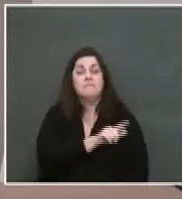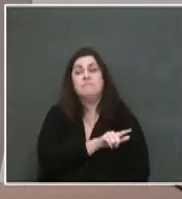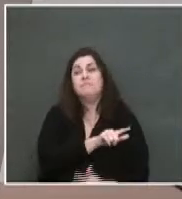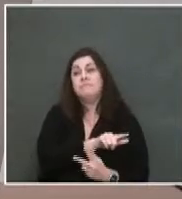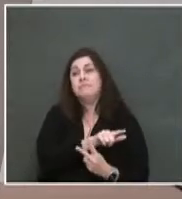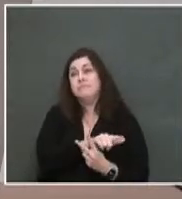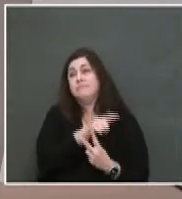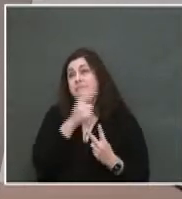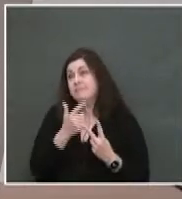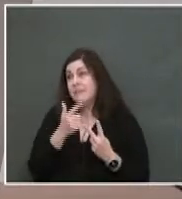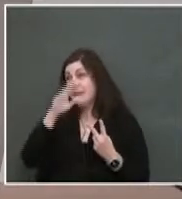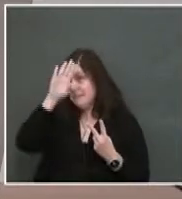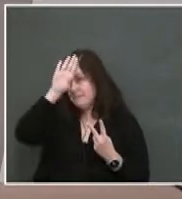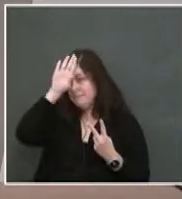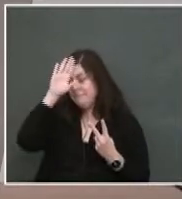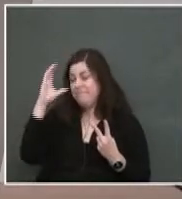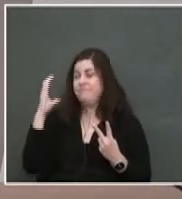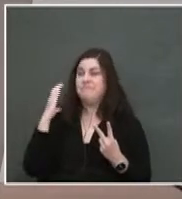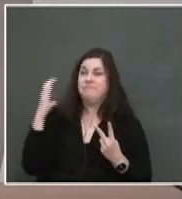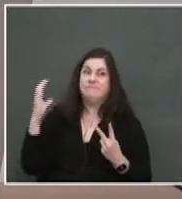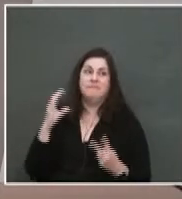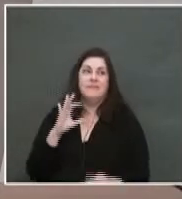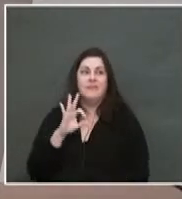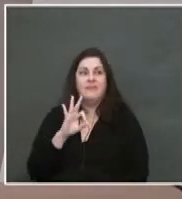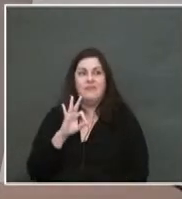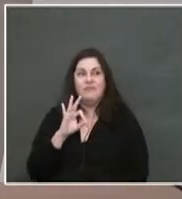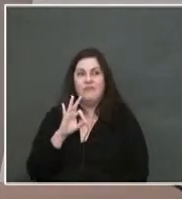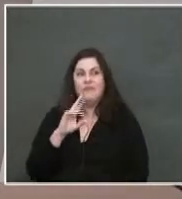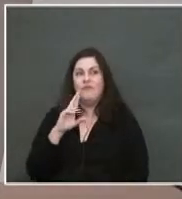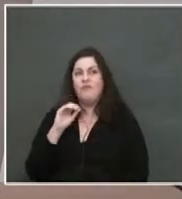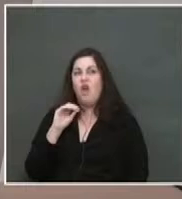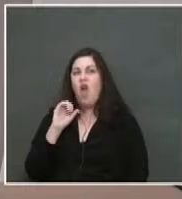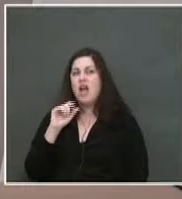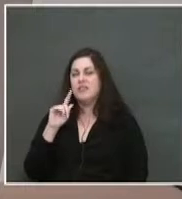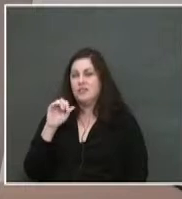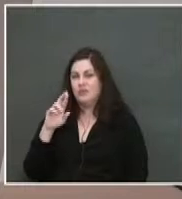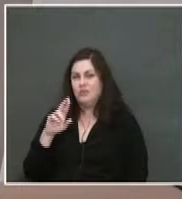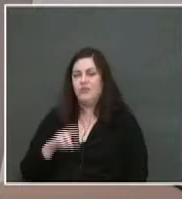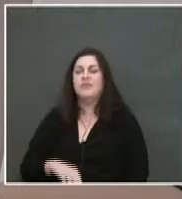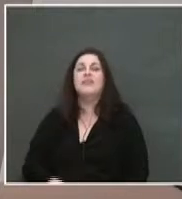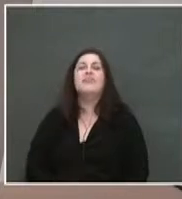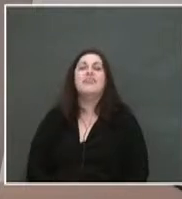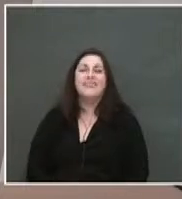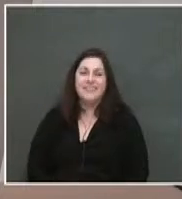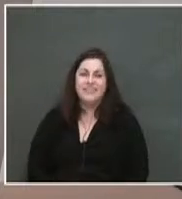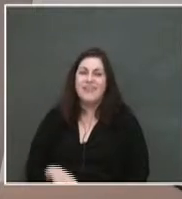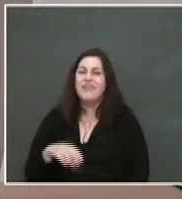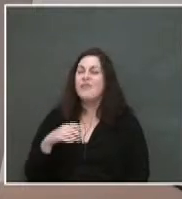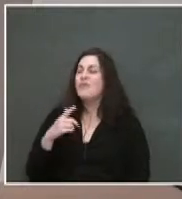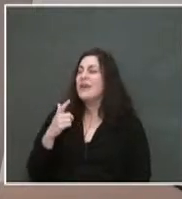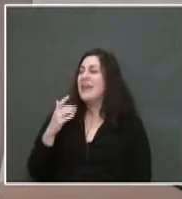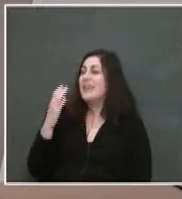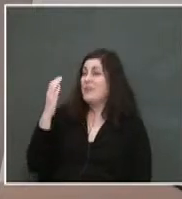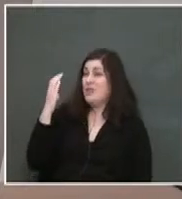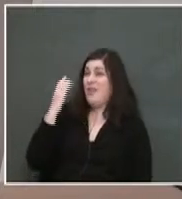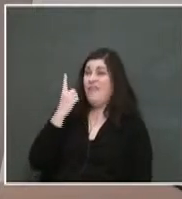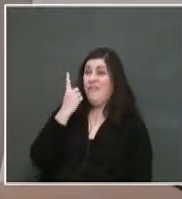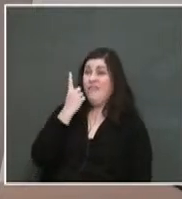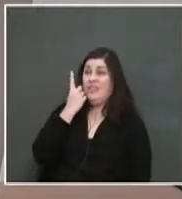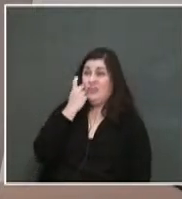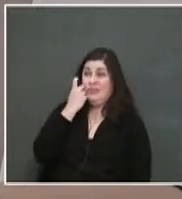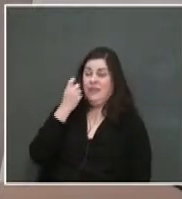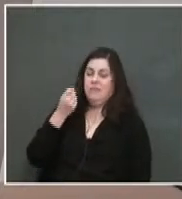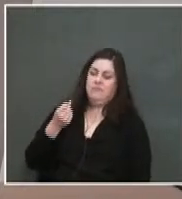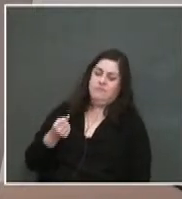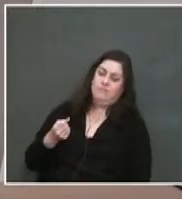Fausto real quick. I just want to kind of make a quick point that when Chief Fausto was first